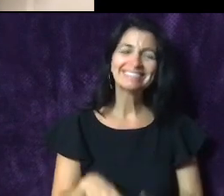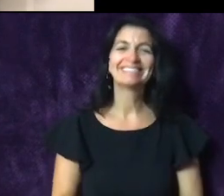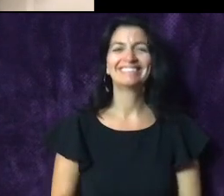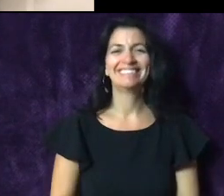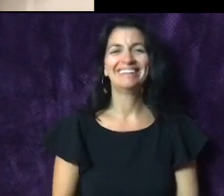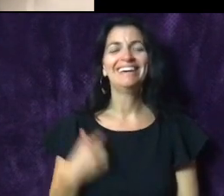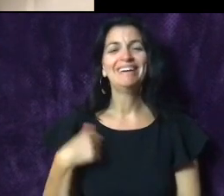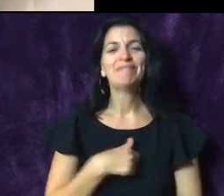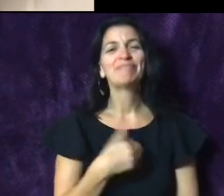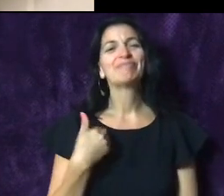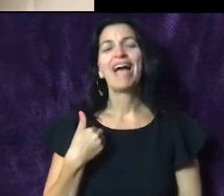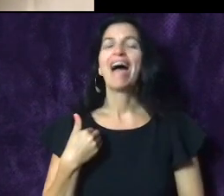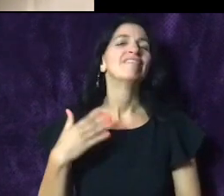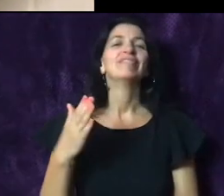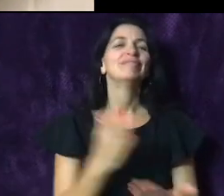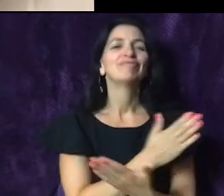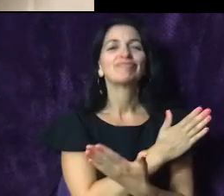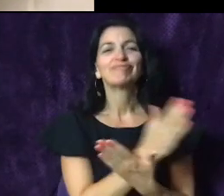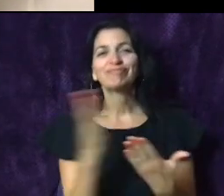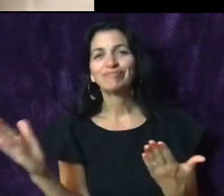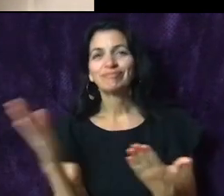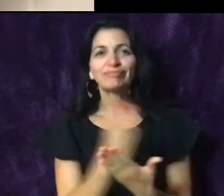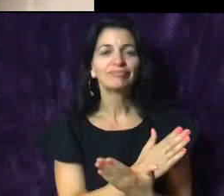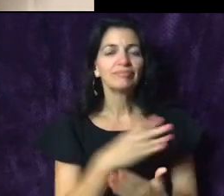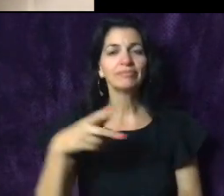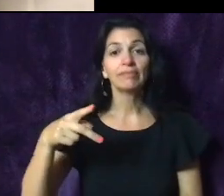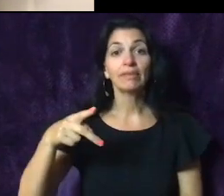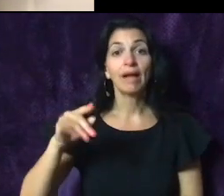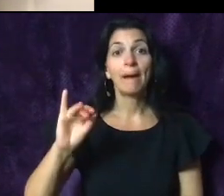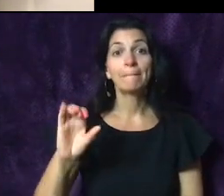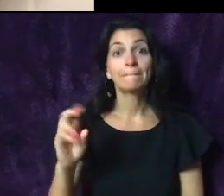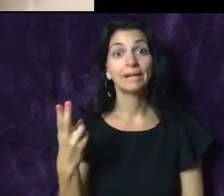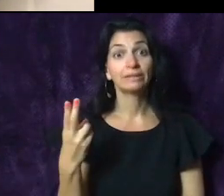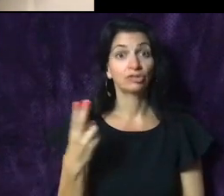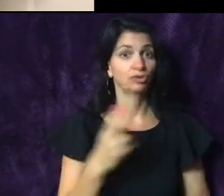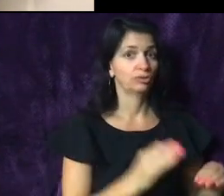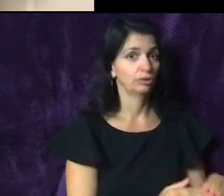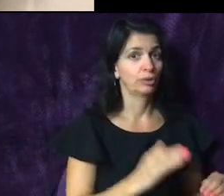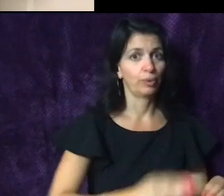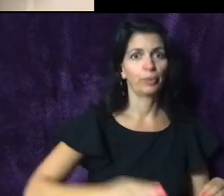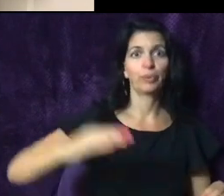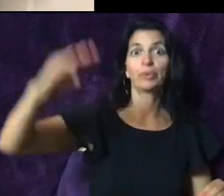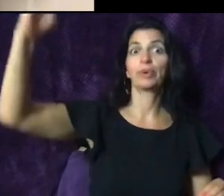have a range of what we call pitch. P-I-T-C-H.